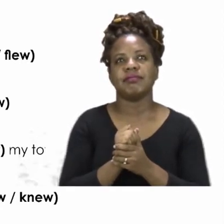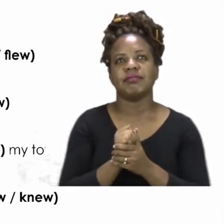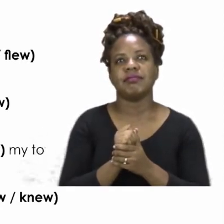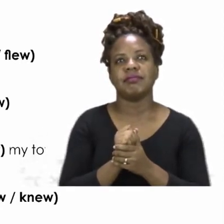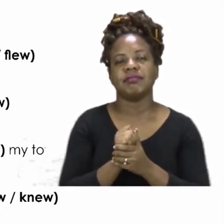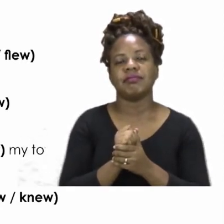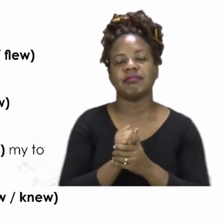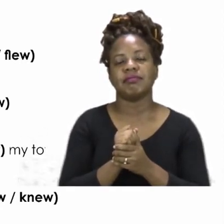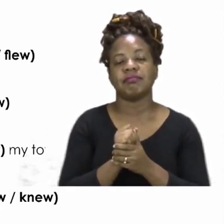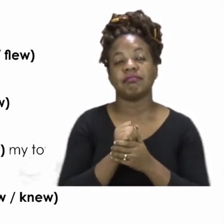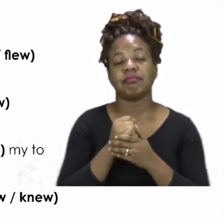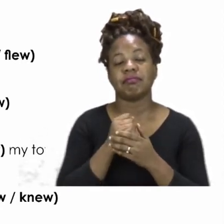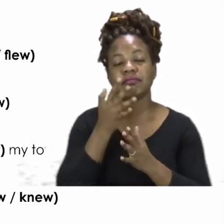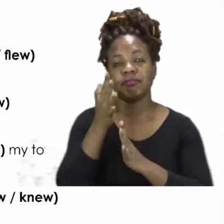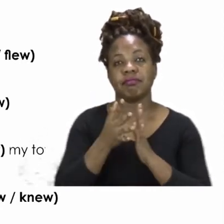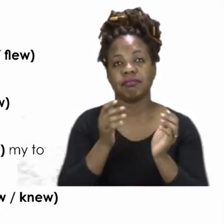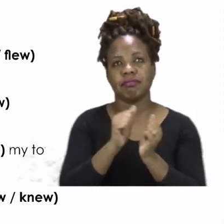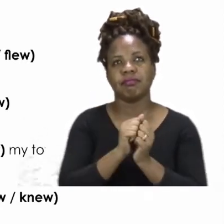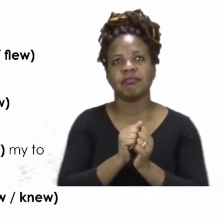read it together.